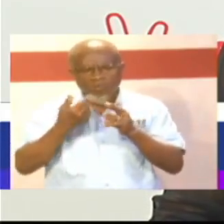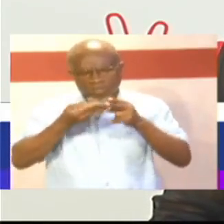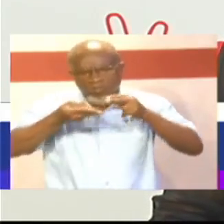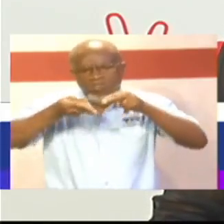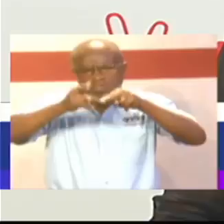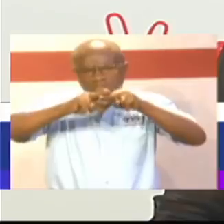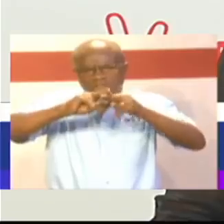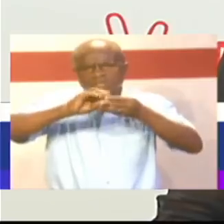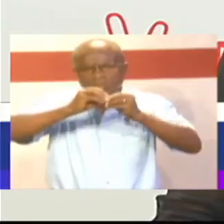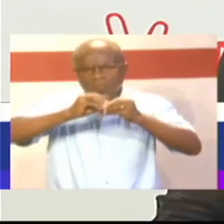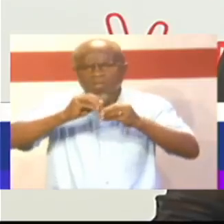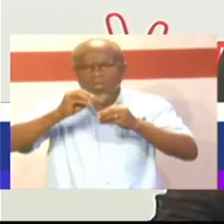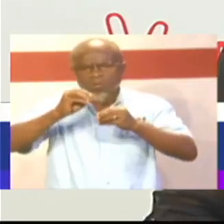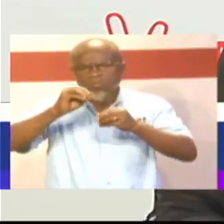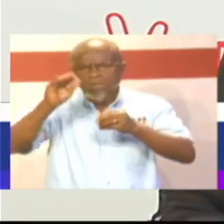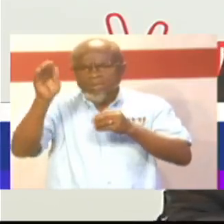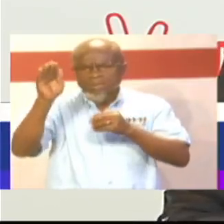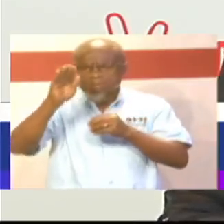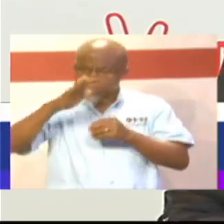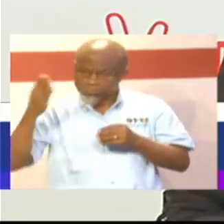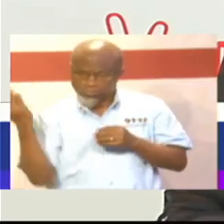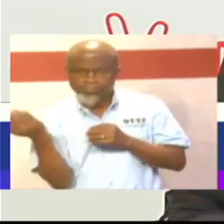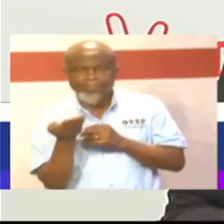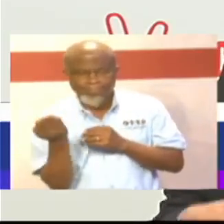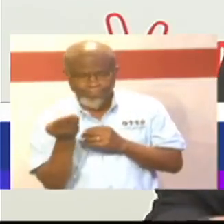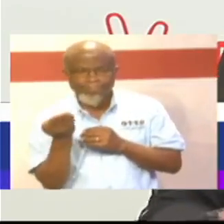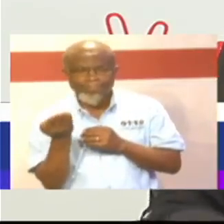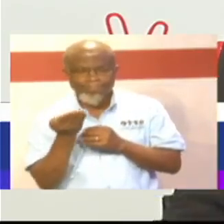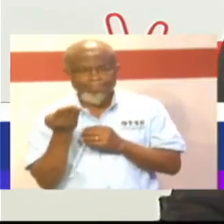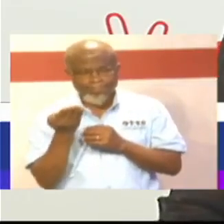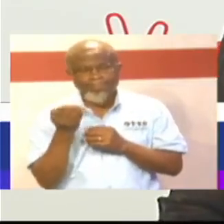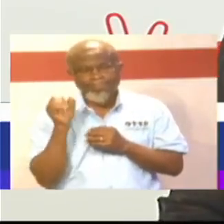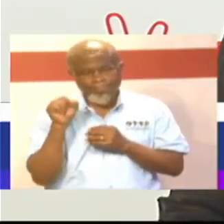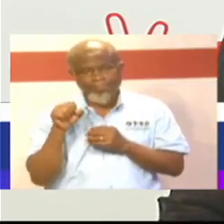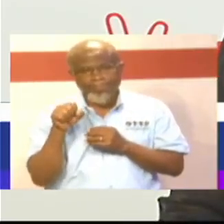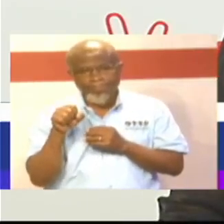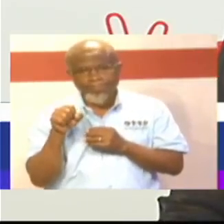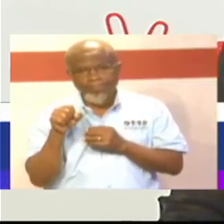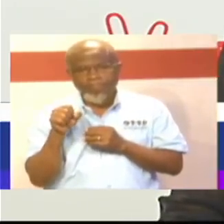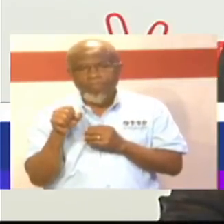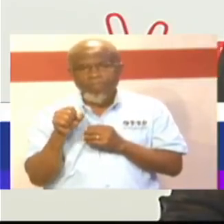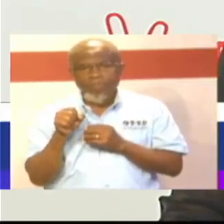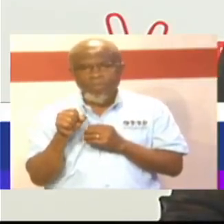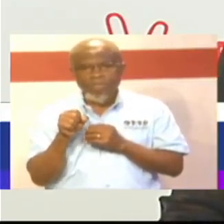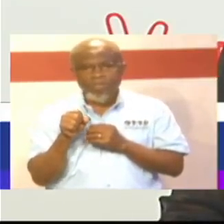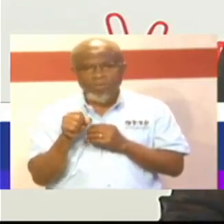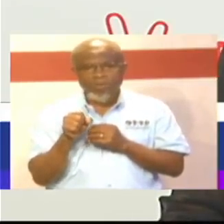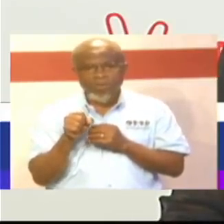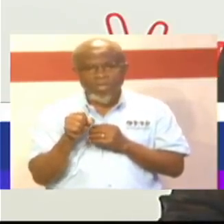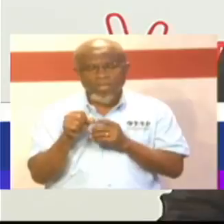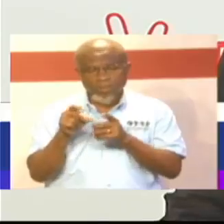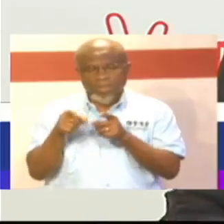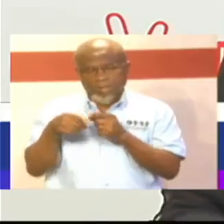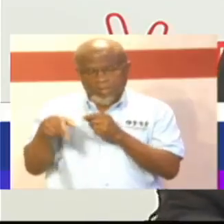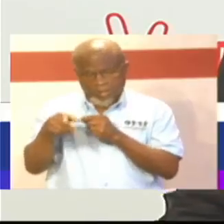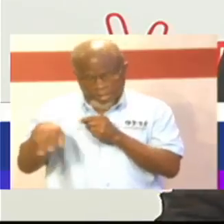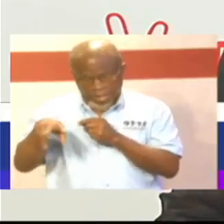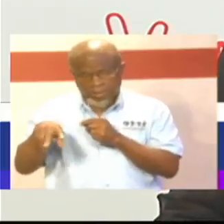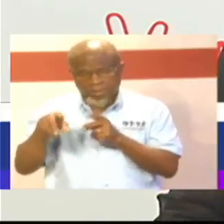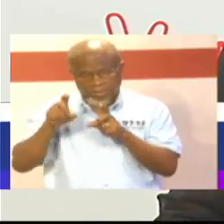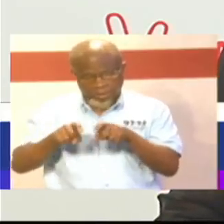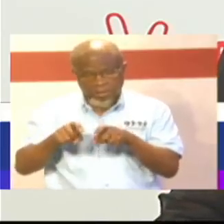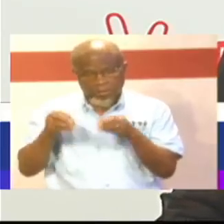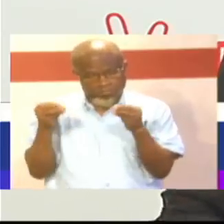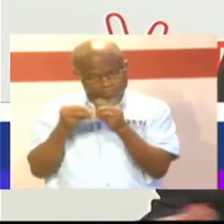deaths, unfortunately, and these deaths really come from the persons who require intensive care unit level treatment. However,